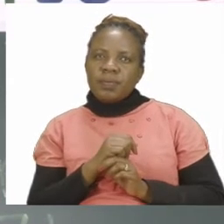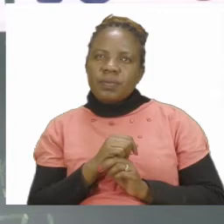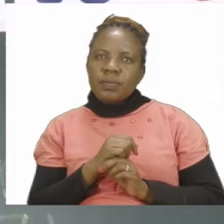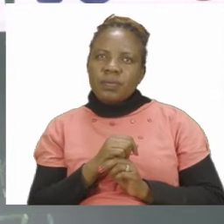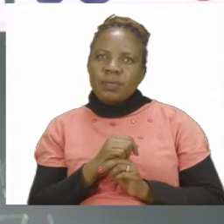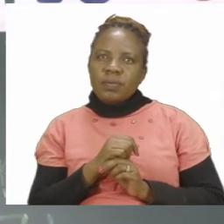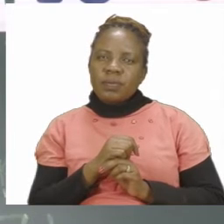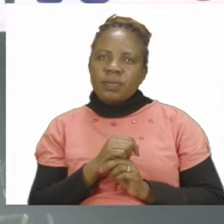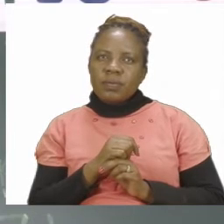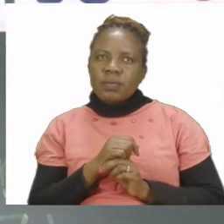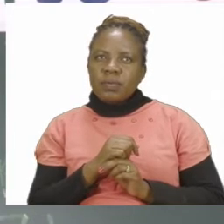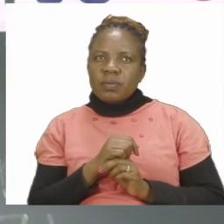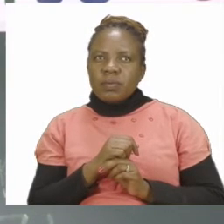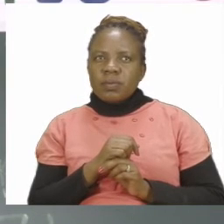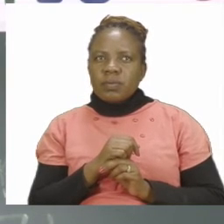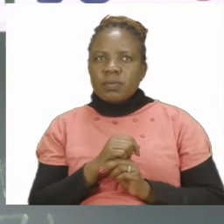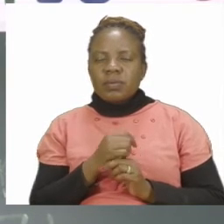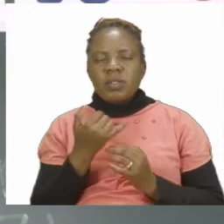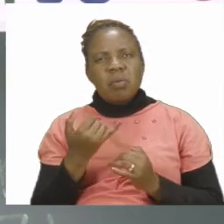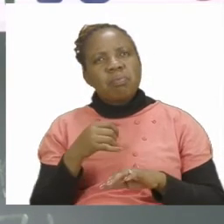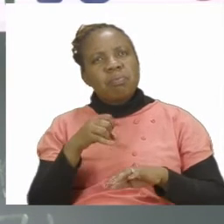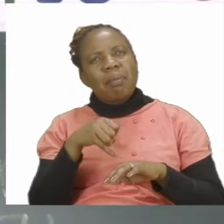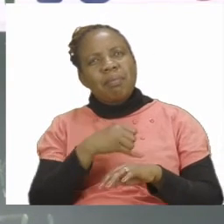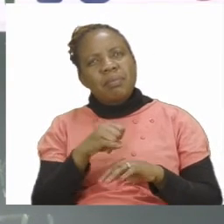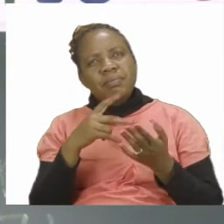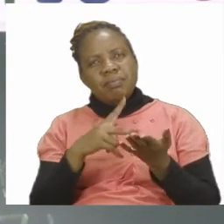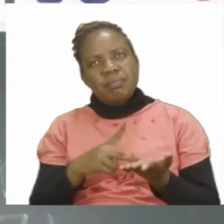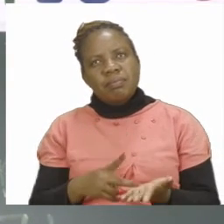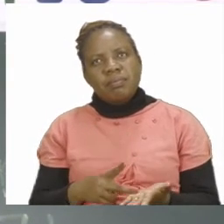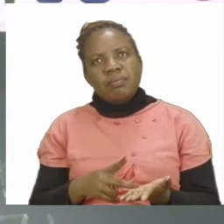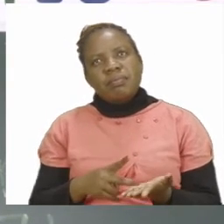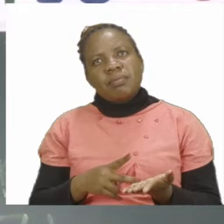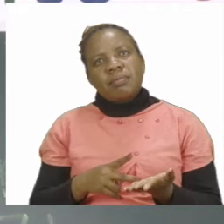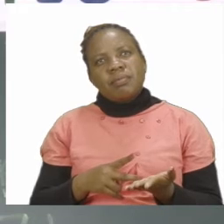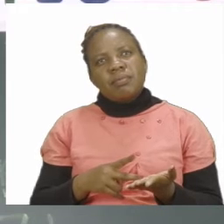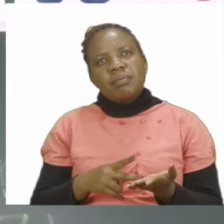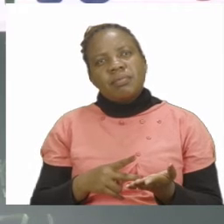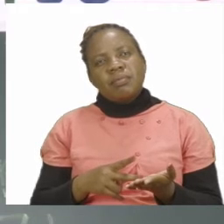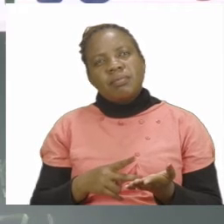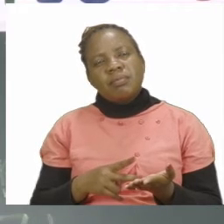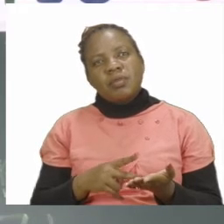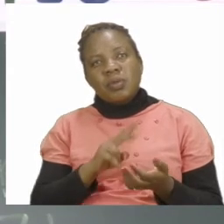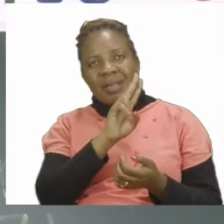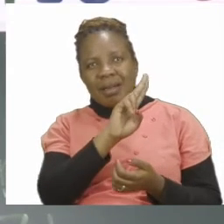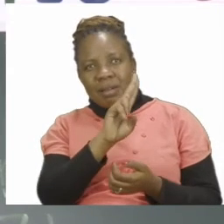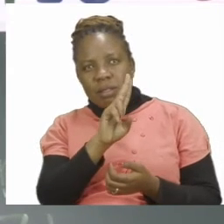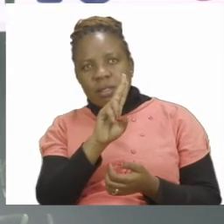ahead and see what our place values are. Hundreds,